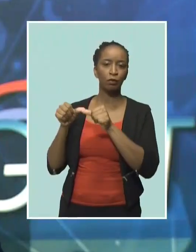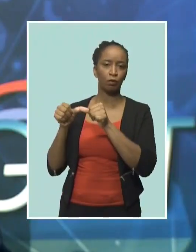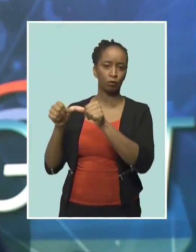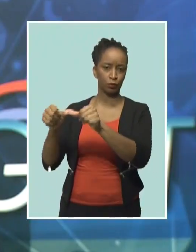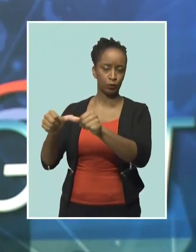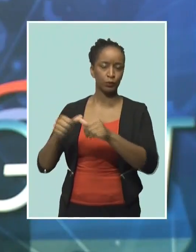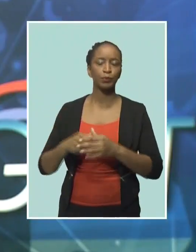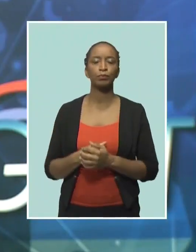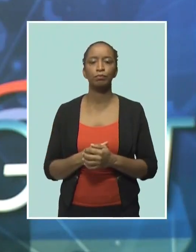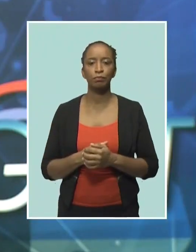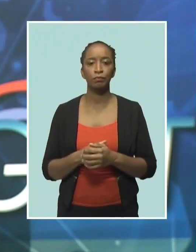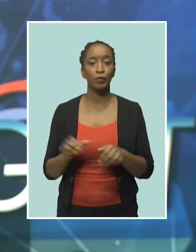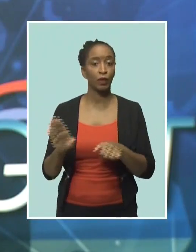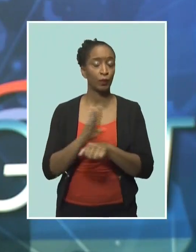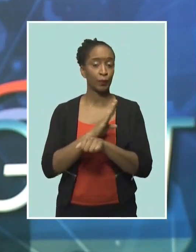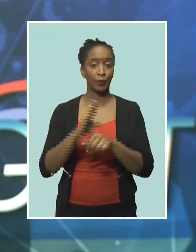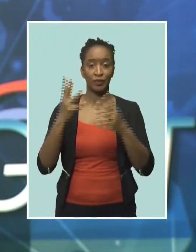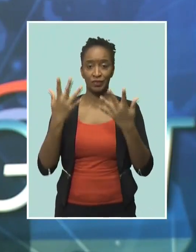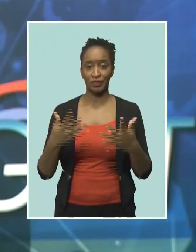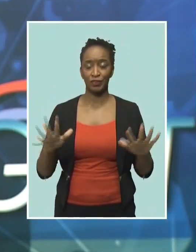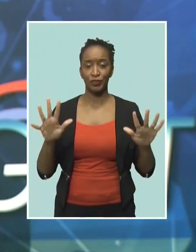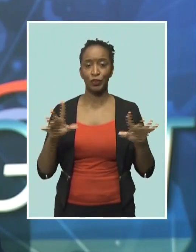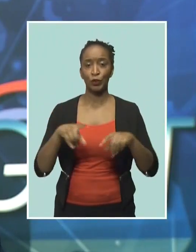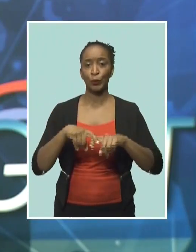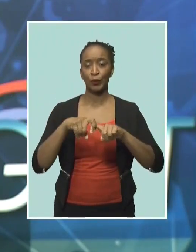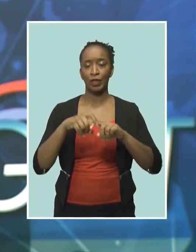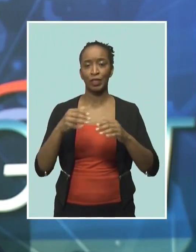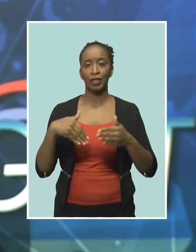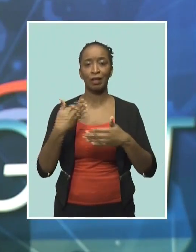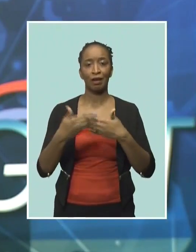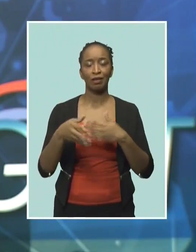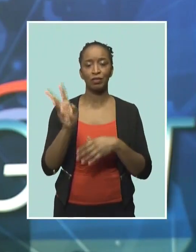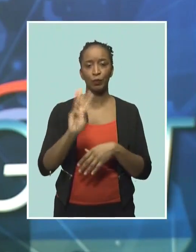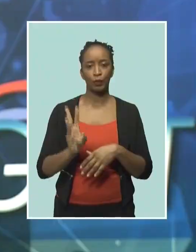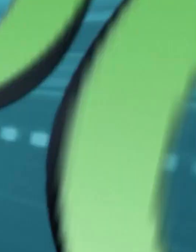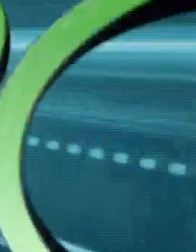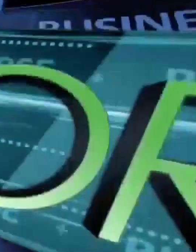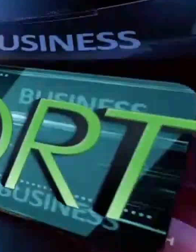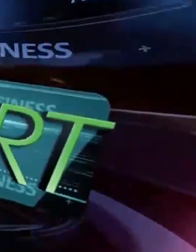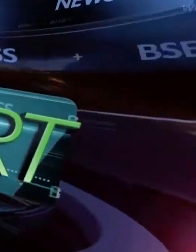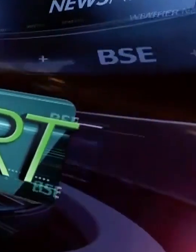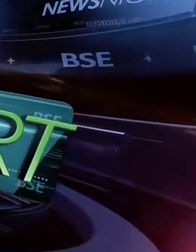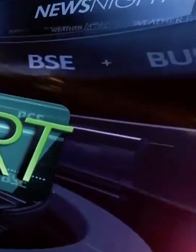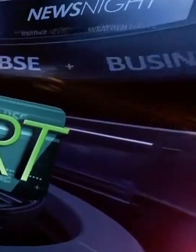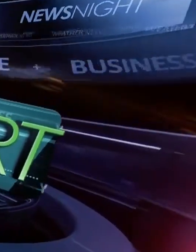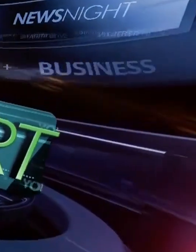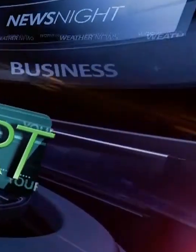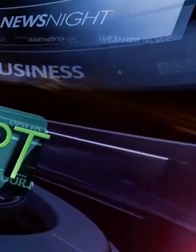And that's tonight's business report. We'll take a break. The weather is next.